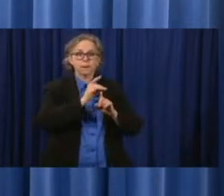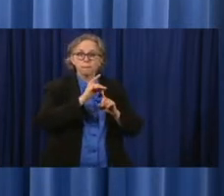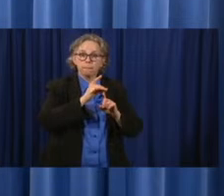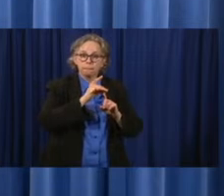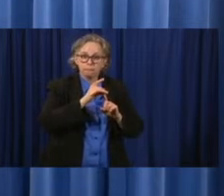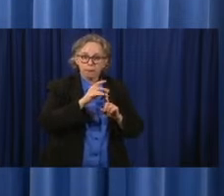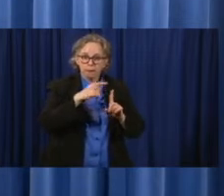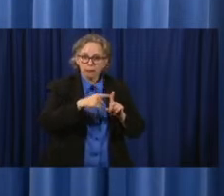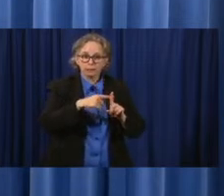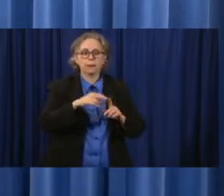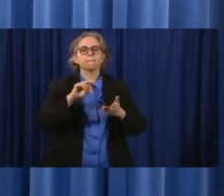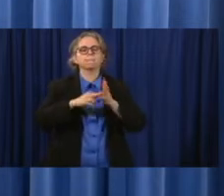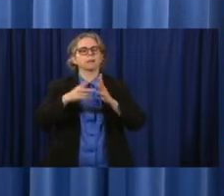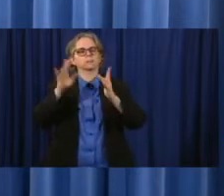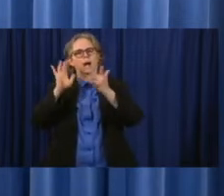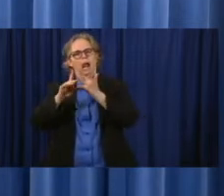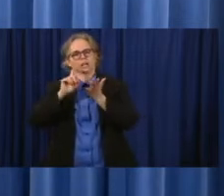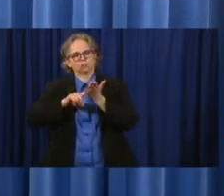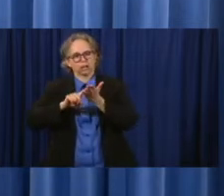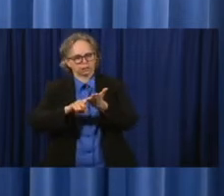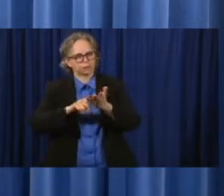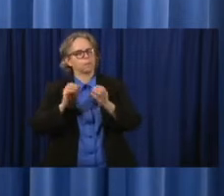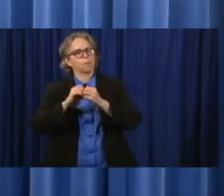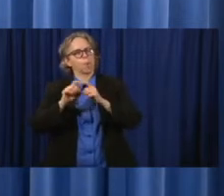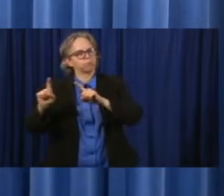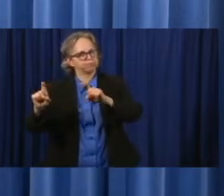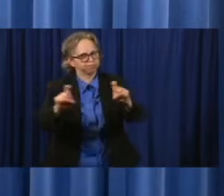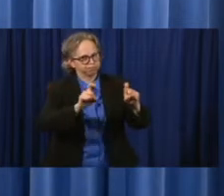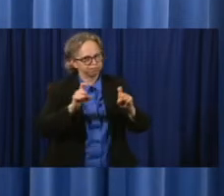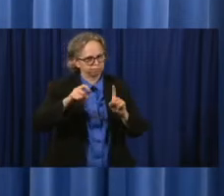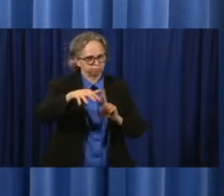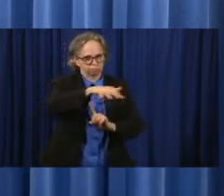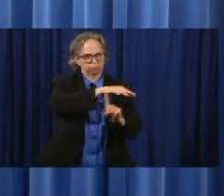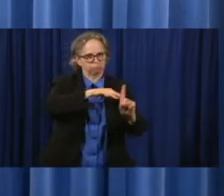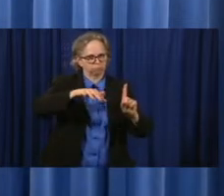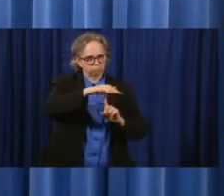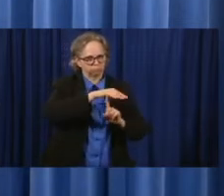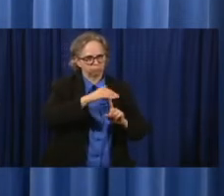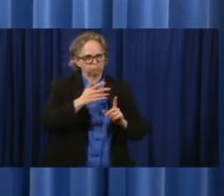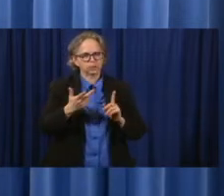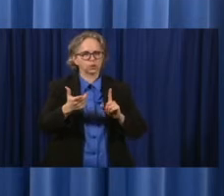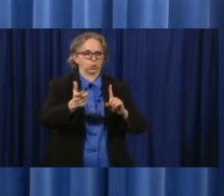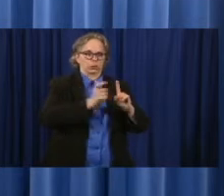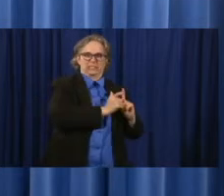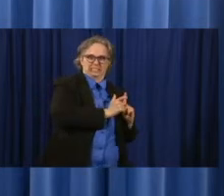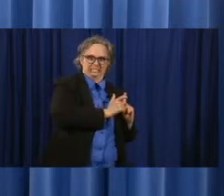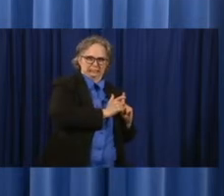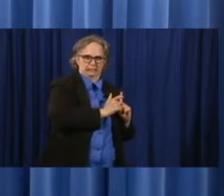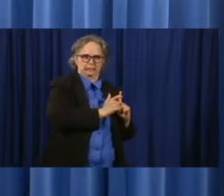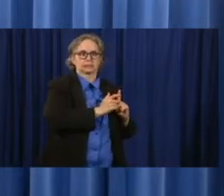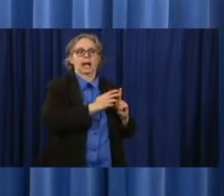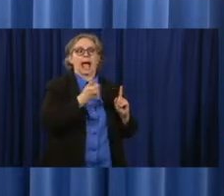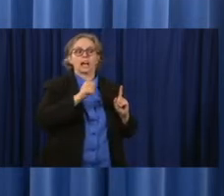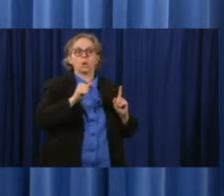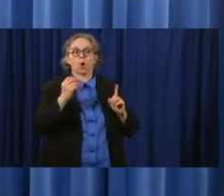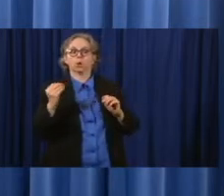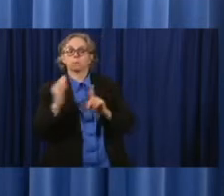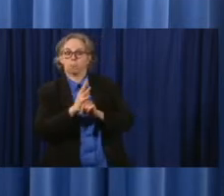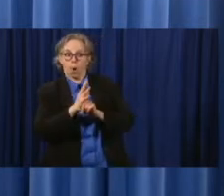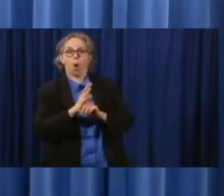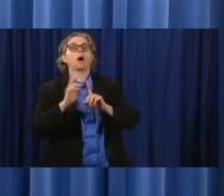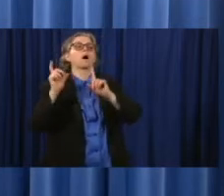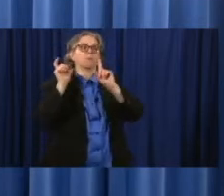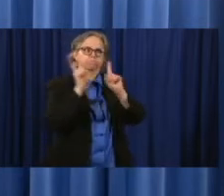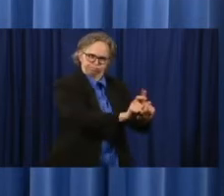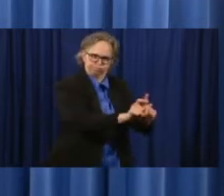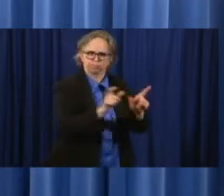and the more testing will take place, and to try to put the circle around that person, anybody that they potentially have been in contact with.